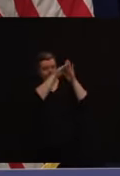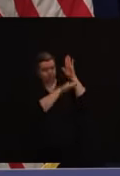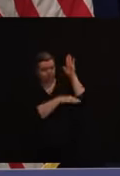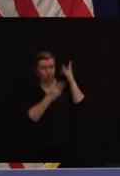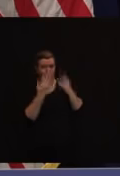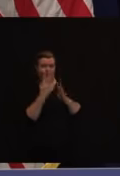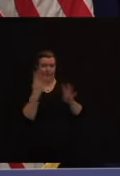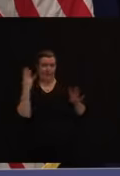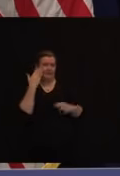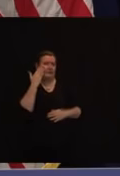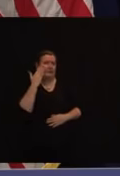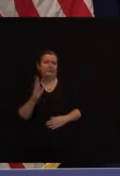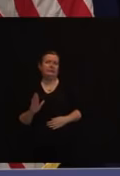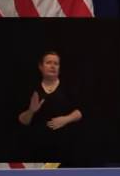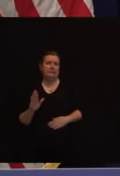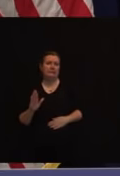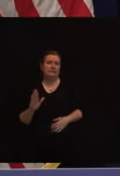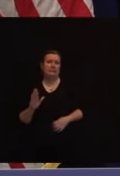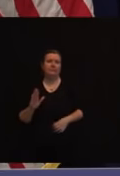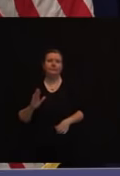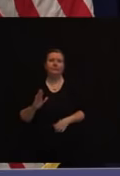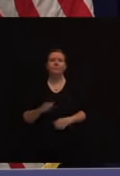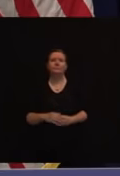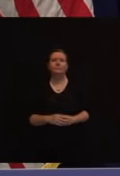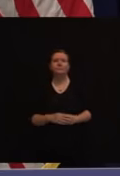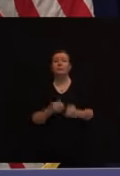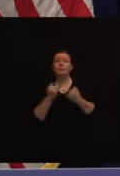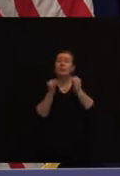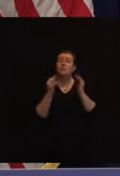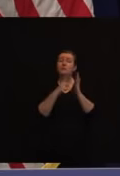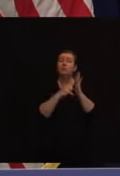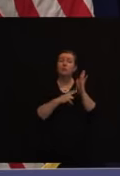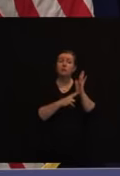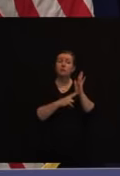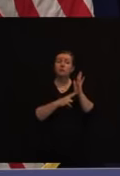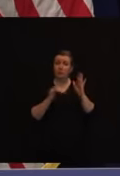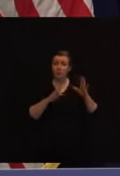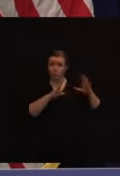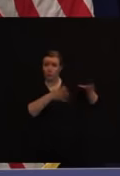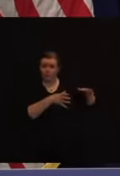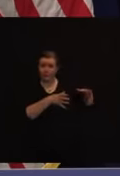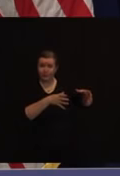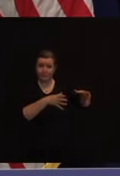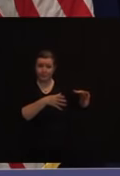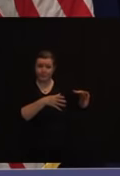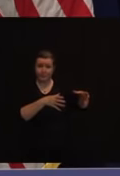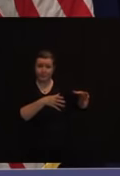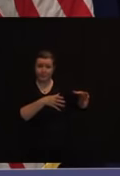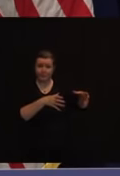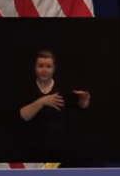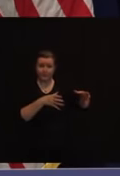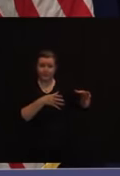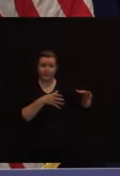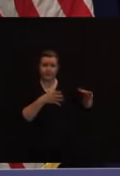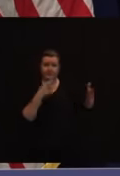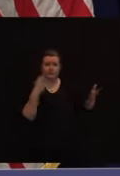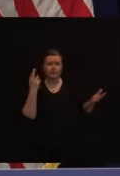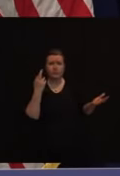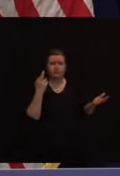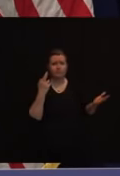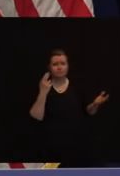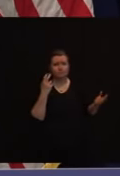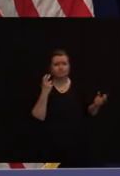But also the fact that the independent contractor in particular was a group of folks that was, for particular reasons, a big challenge, and